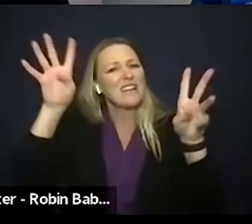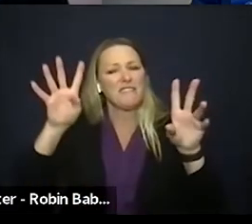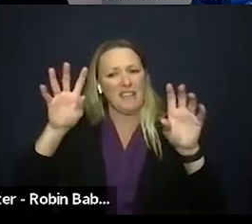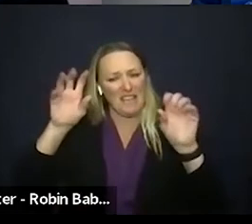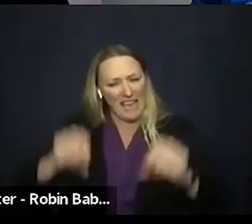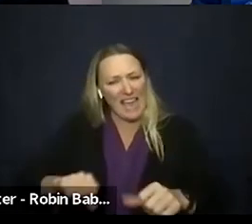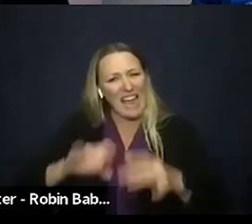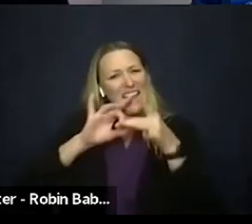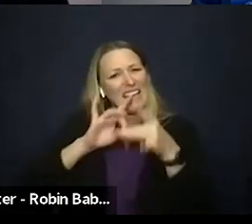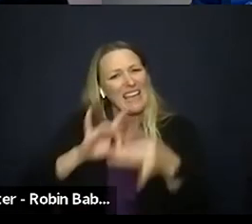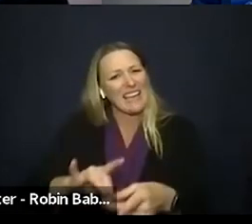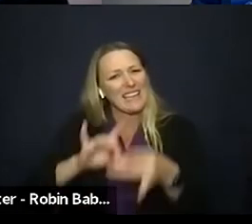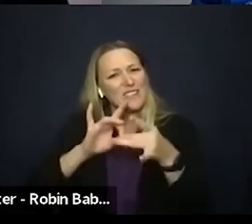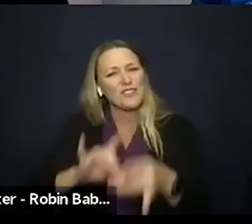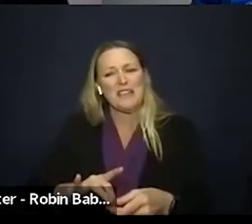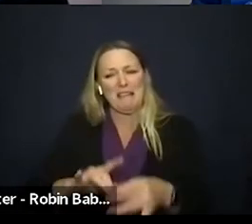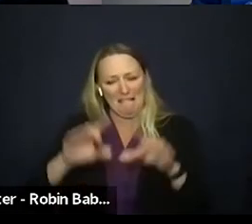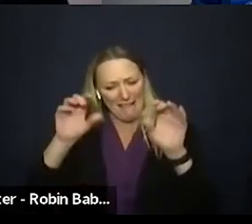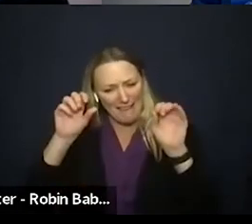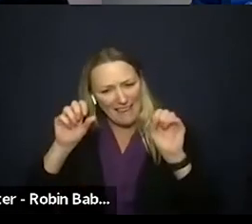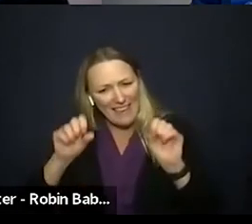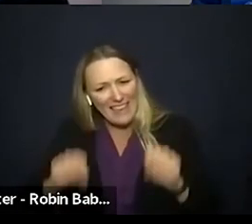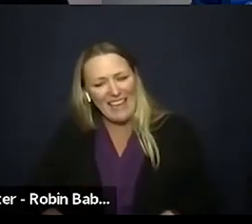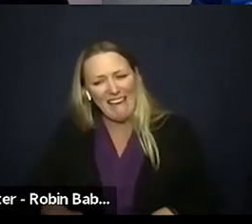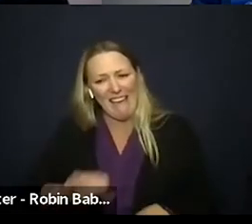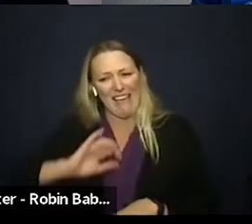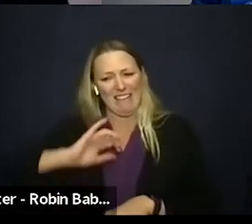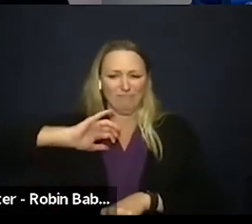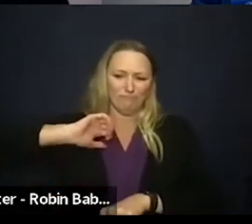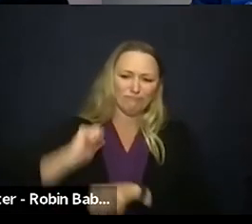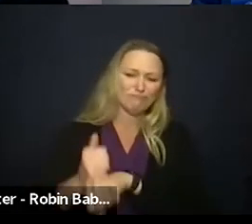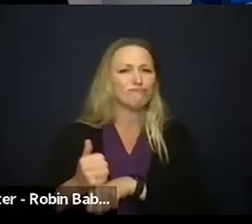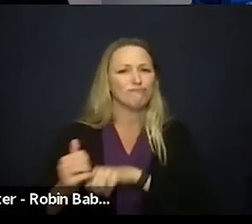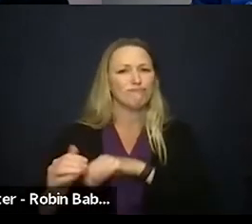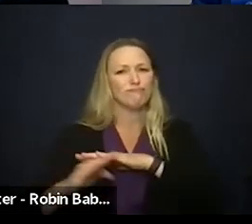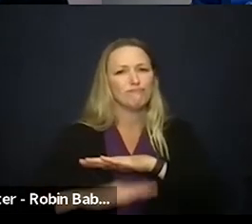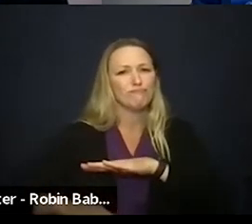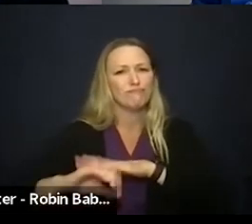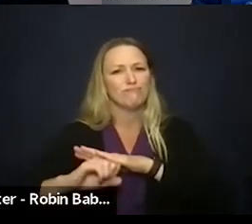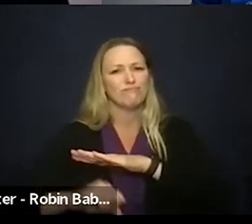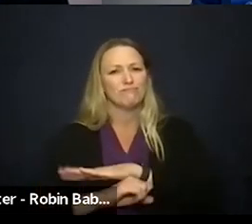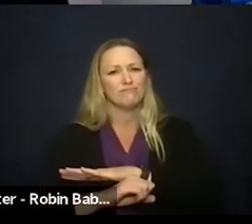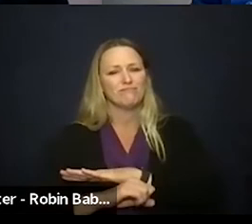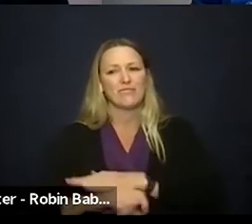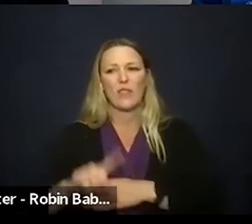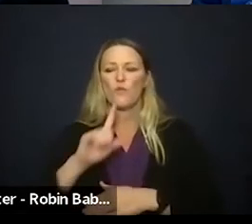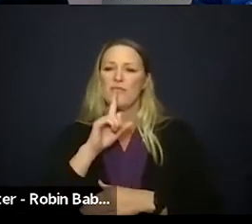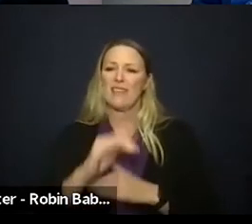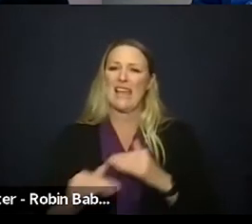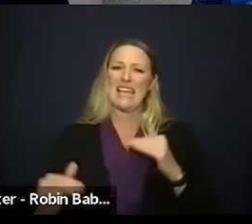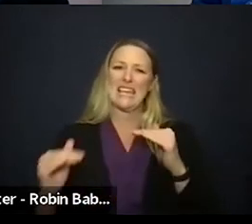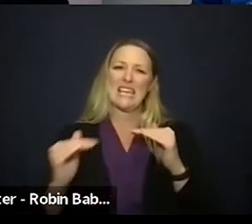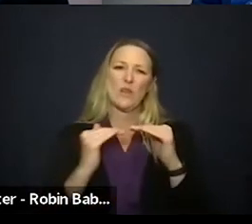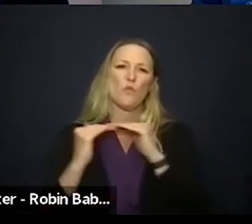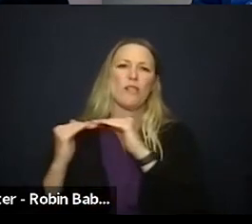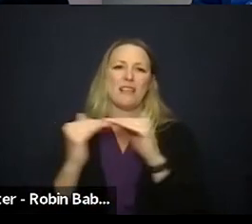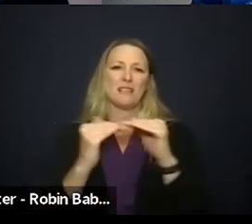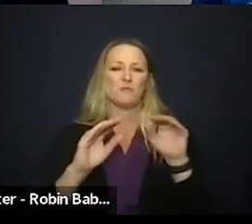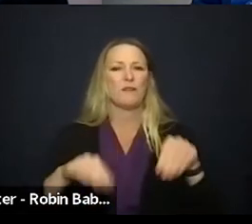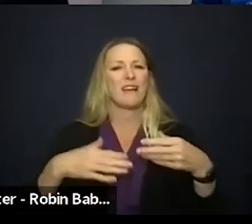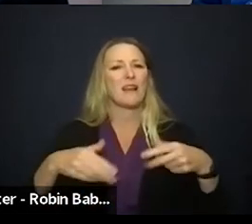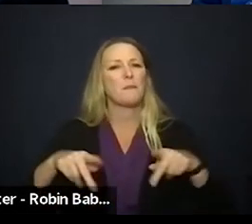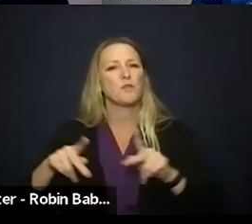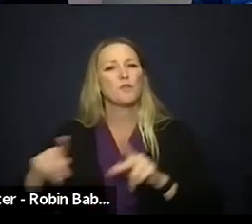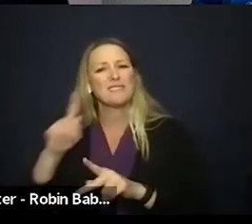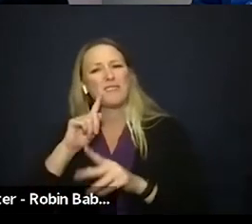engaging in public education is the foundation the great equalizer for opportunities for so many students